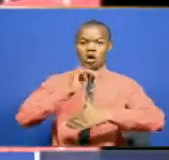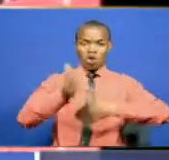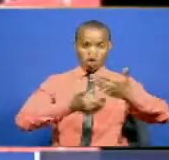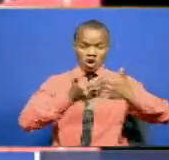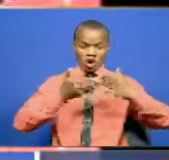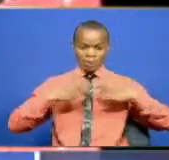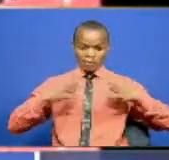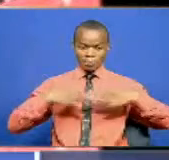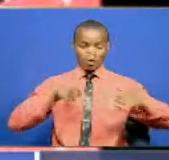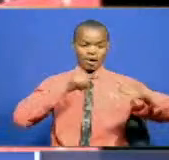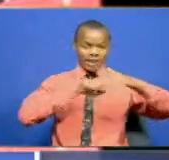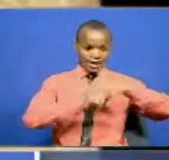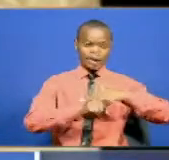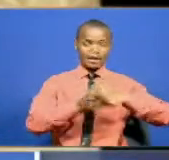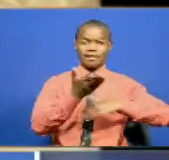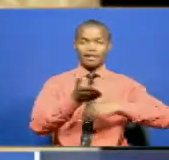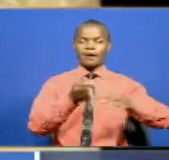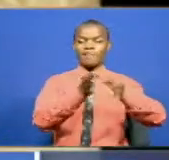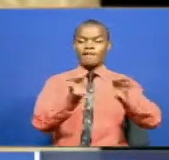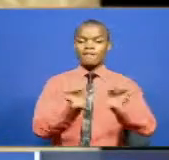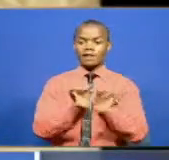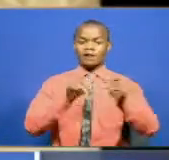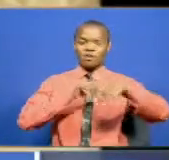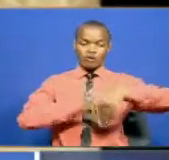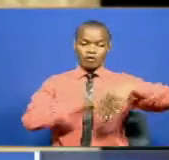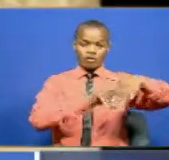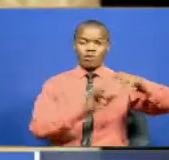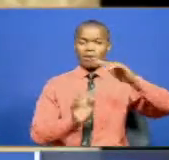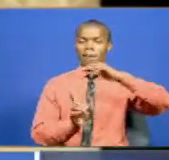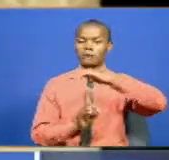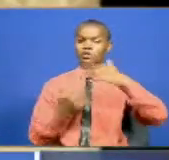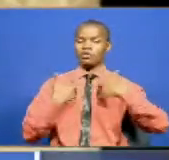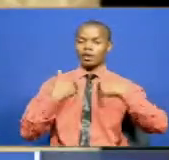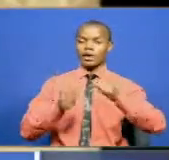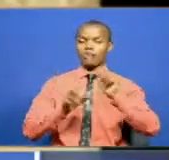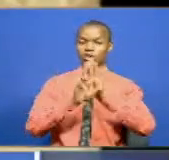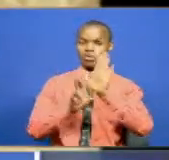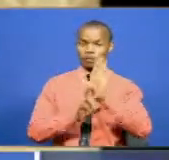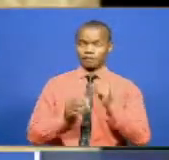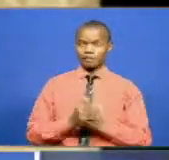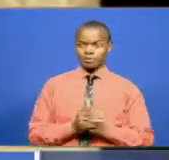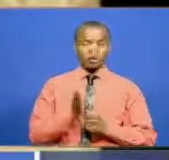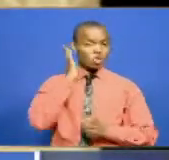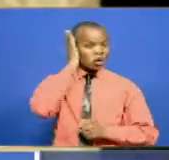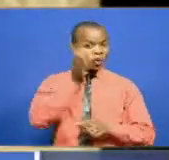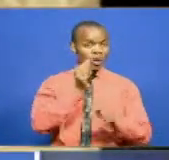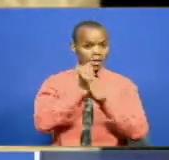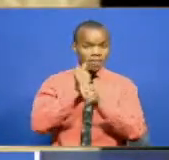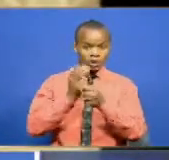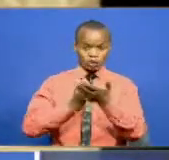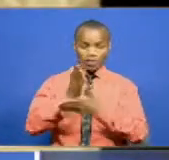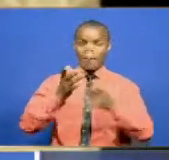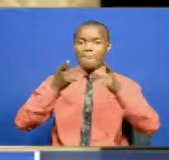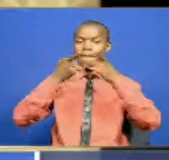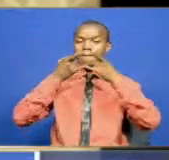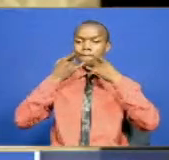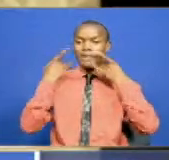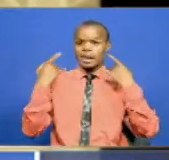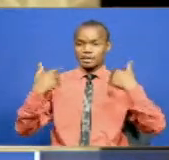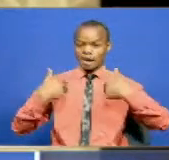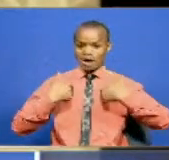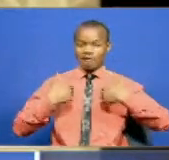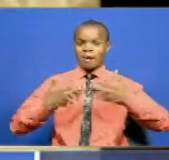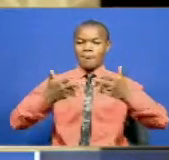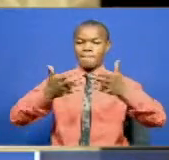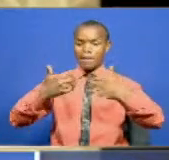event follows health protocols. We will make sure that we have masks available at the entry point to make sure that all of